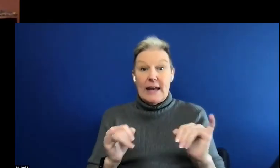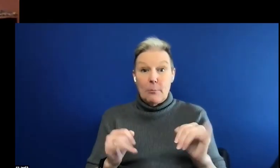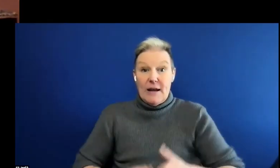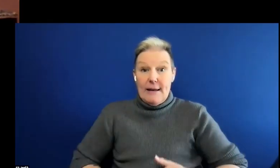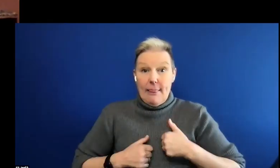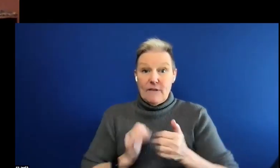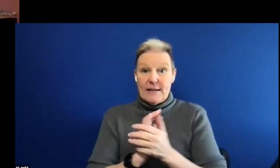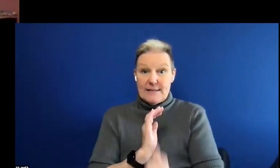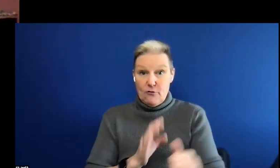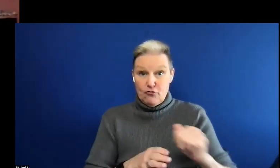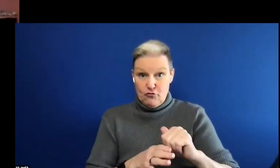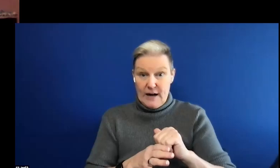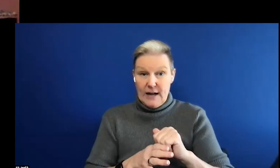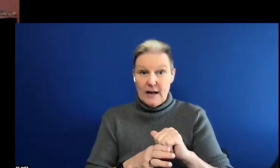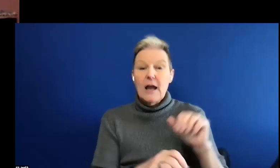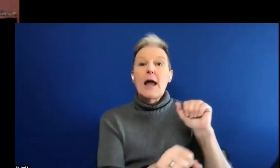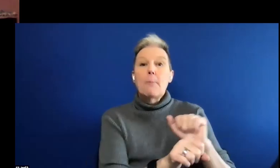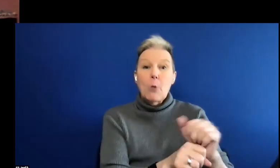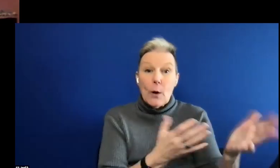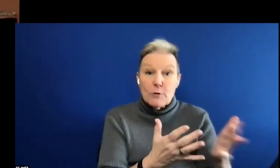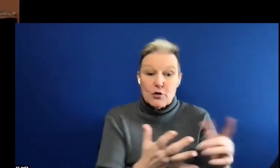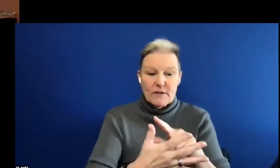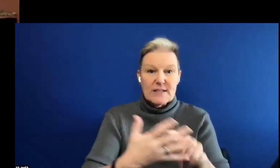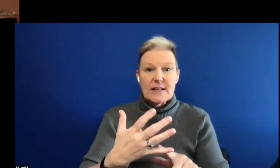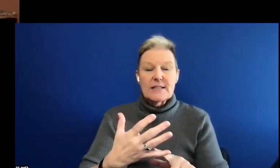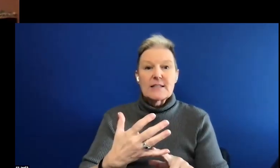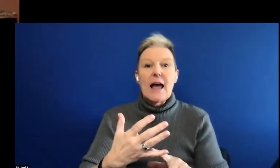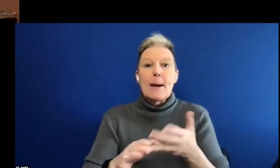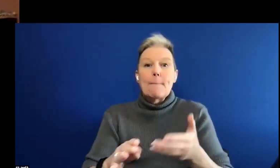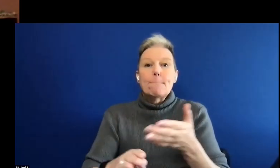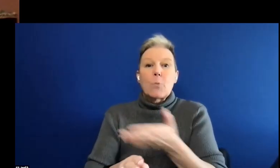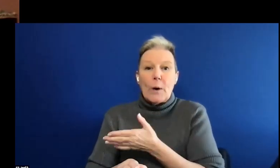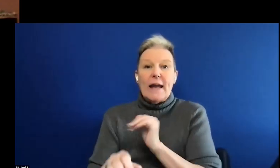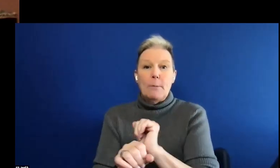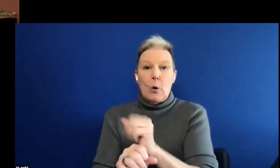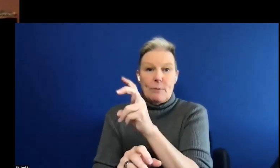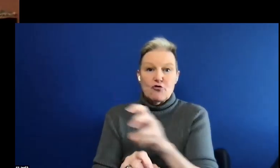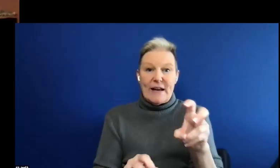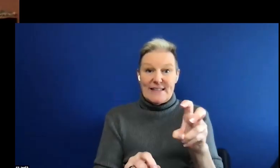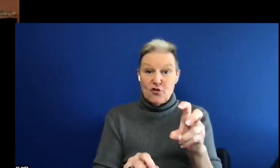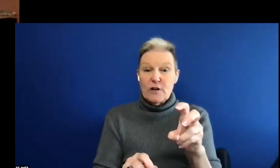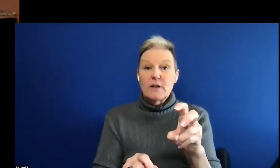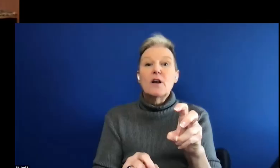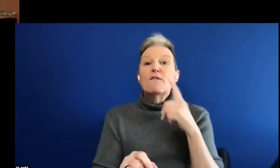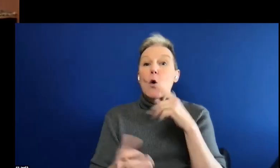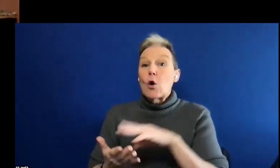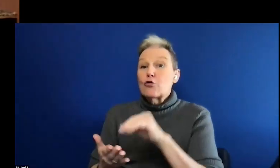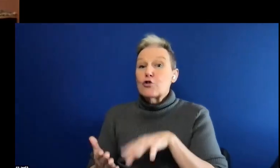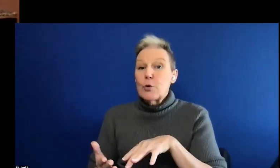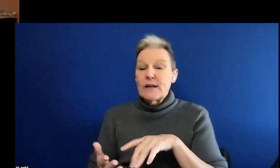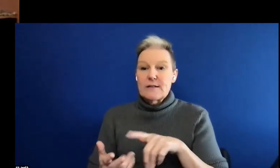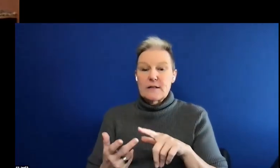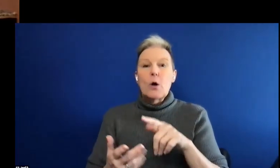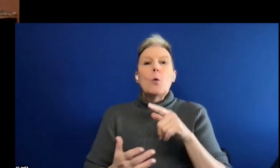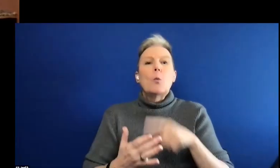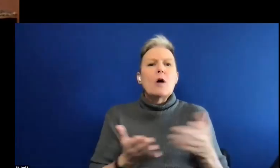living skills training, employment services, and pre-employment transition services for students. What